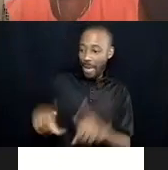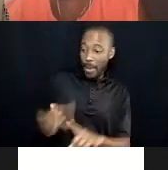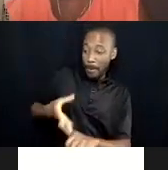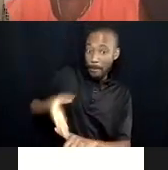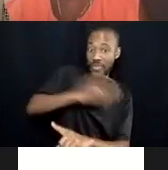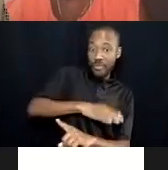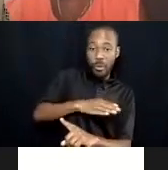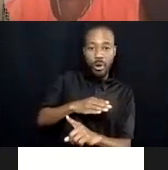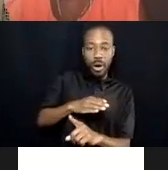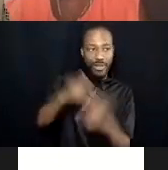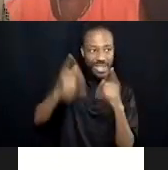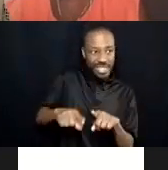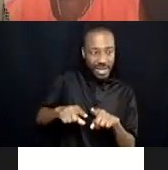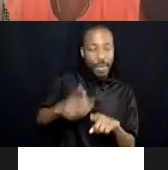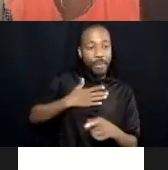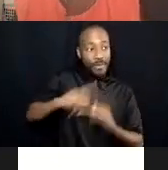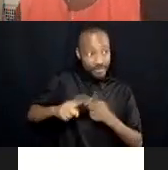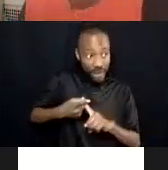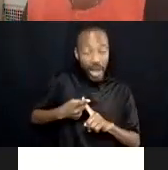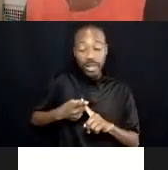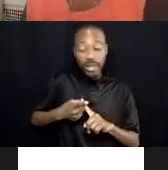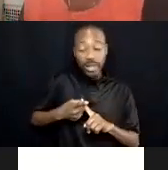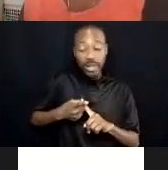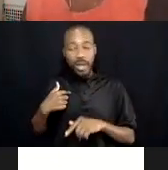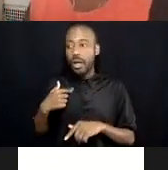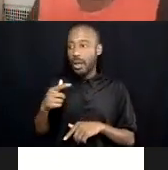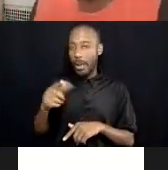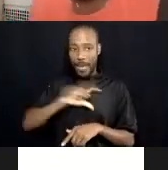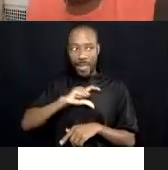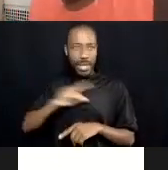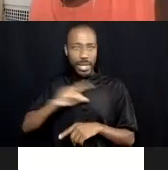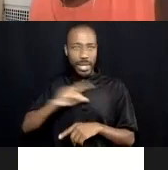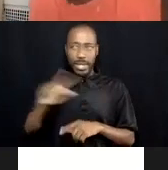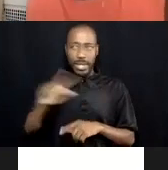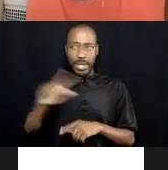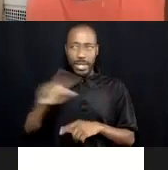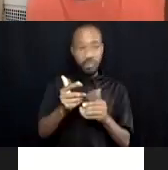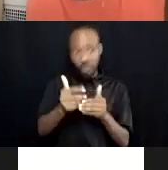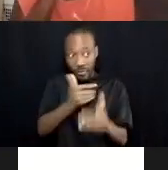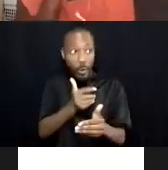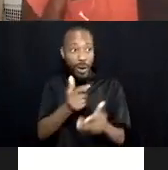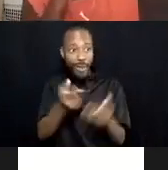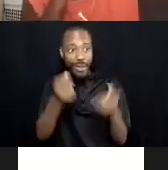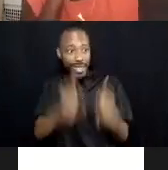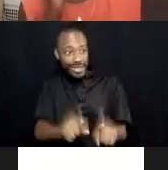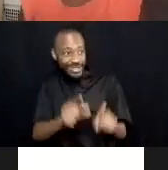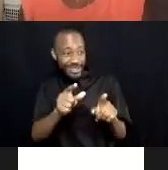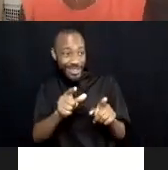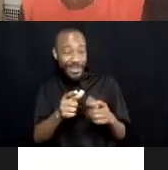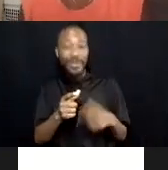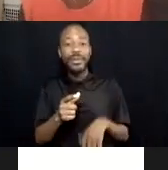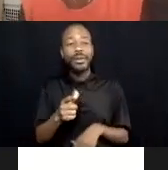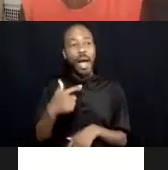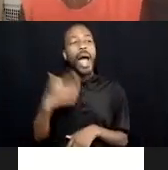Me and my friends, we were actually stopped by the police before the incident had even happened. And I knew it was racial profiling, but he said